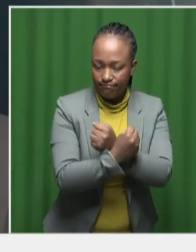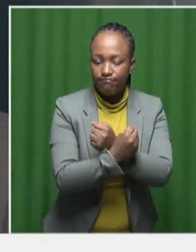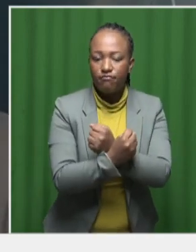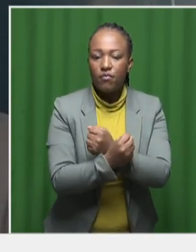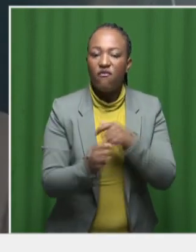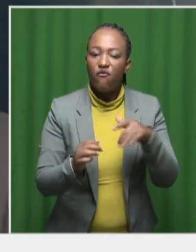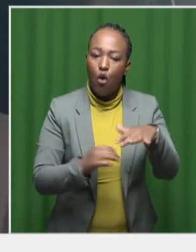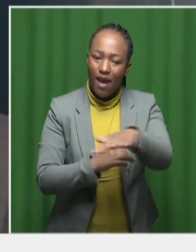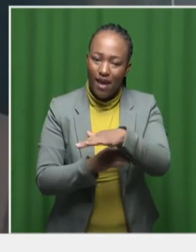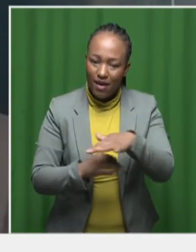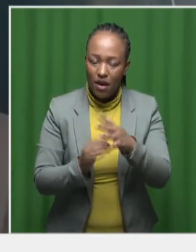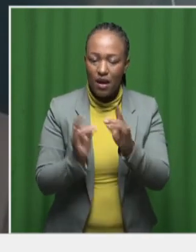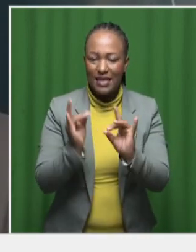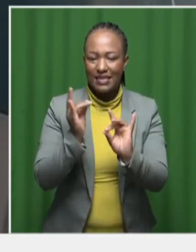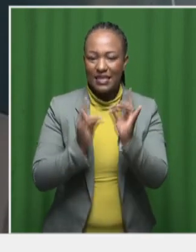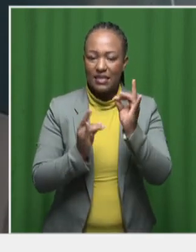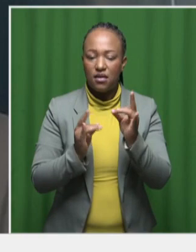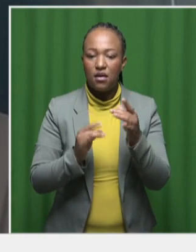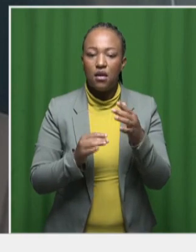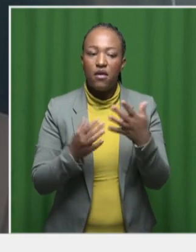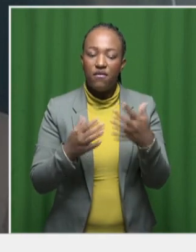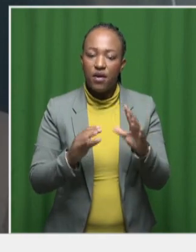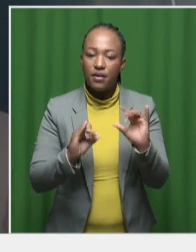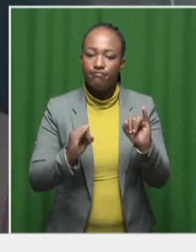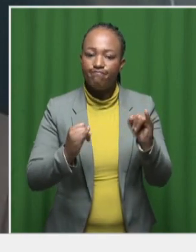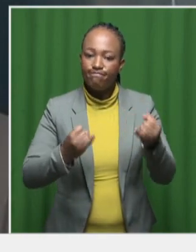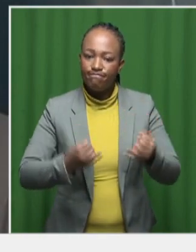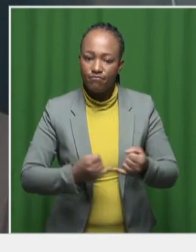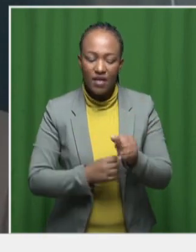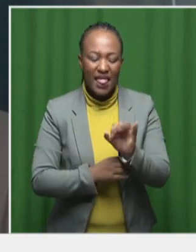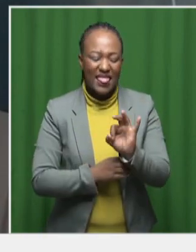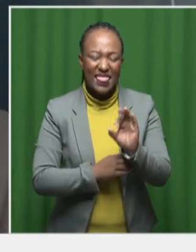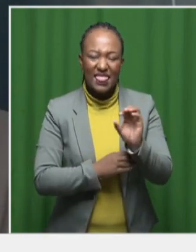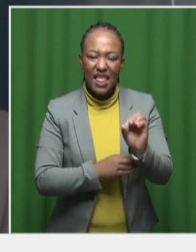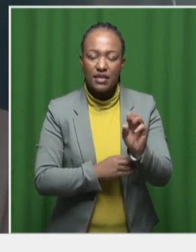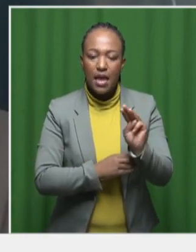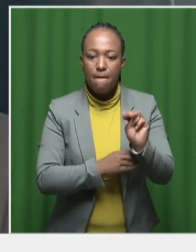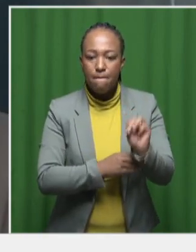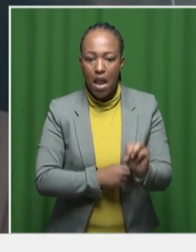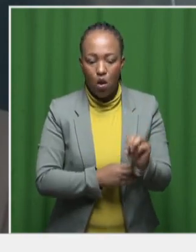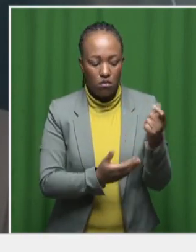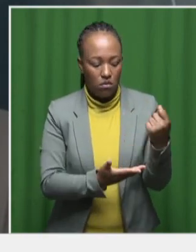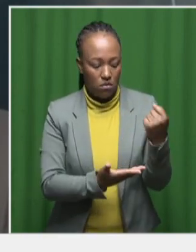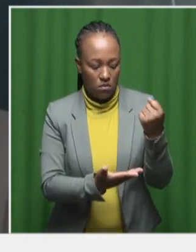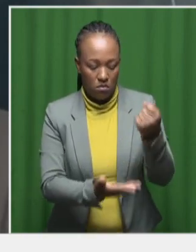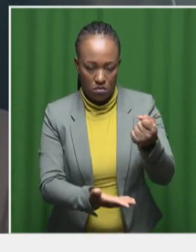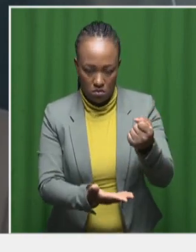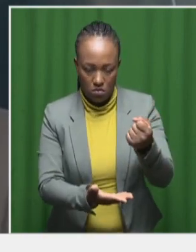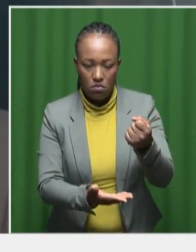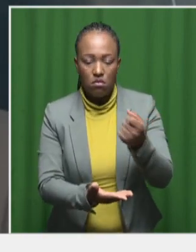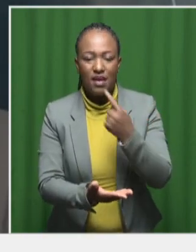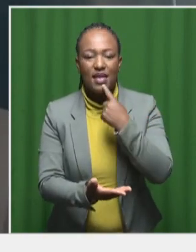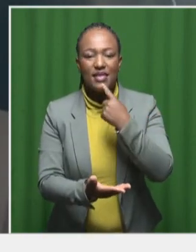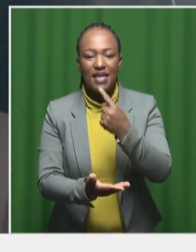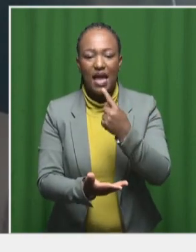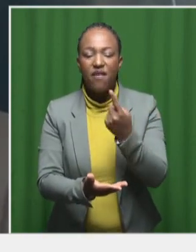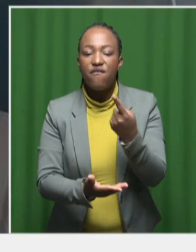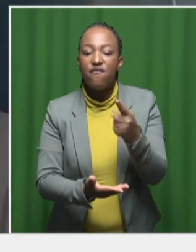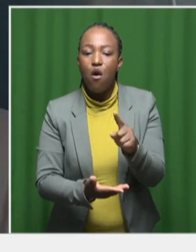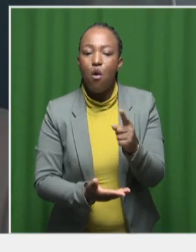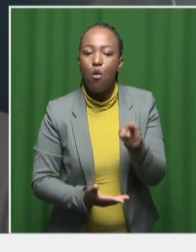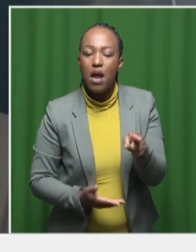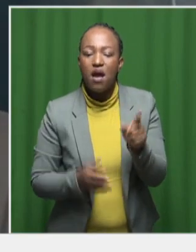When they introduced the donation of 30 million rands, they put it clear that this is only for the purposes